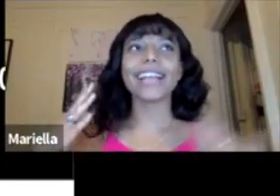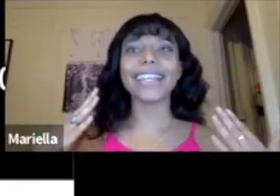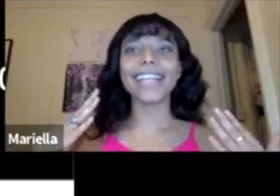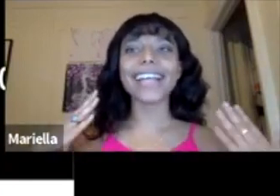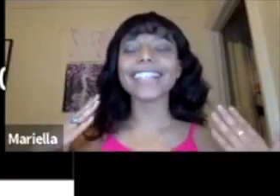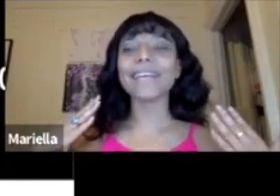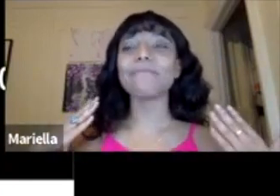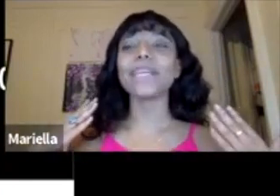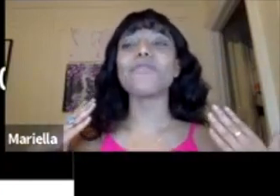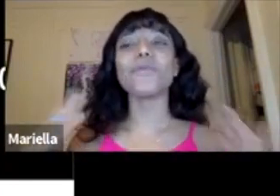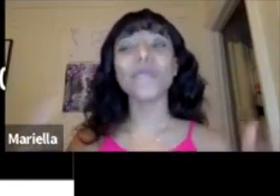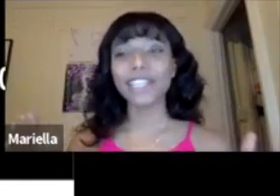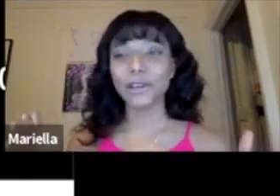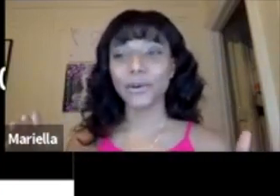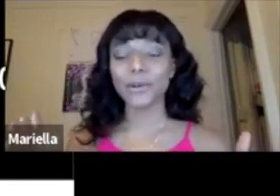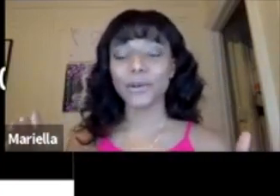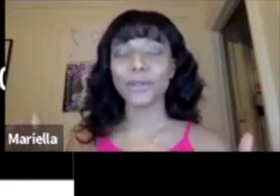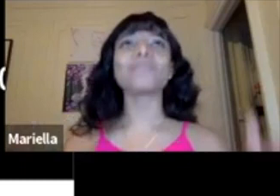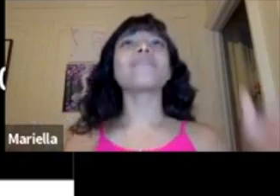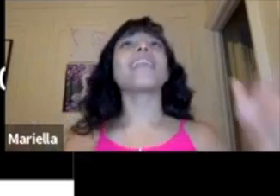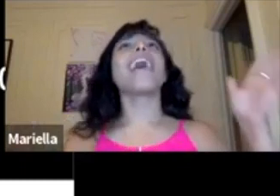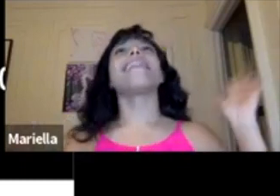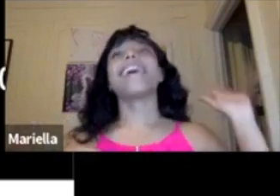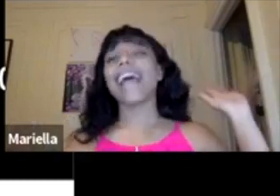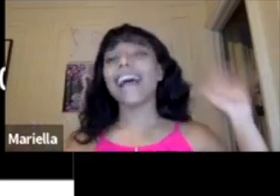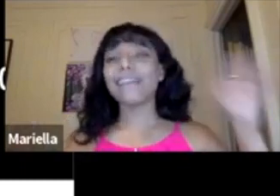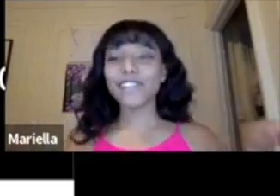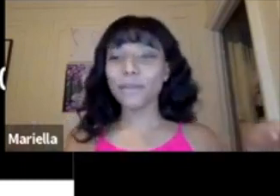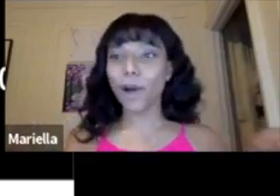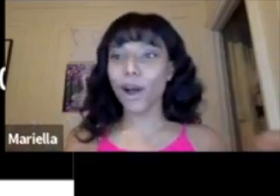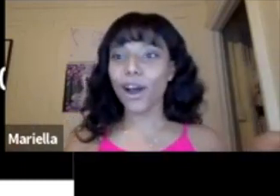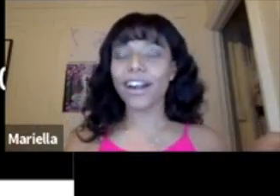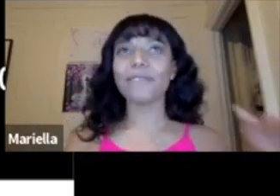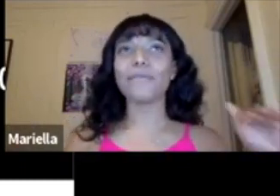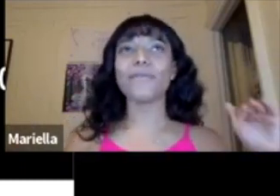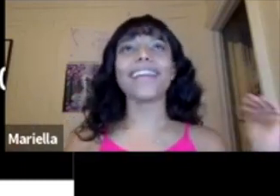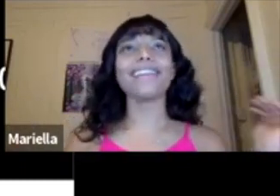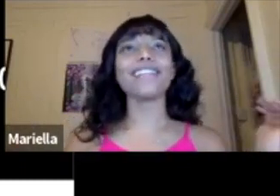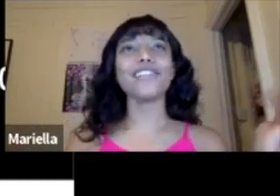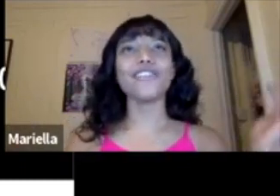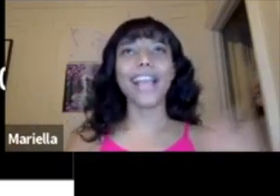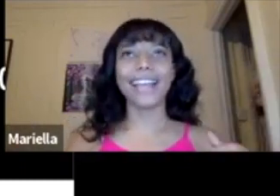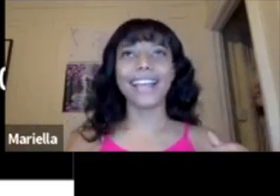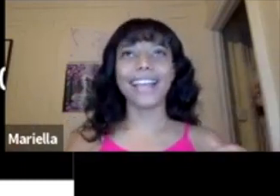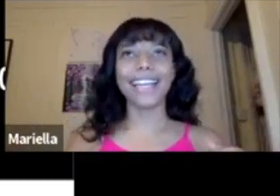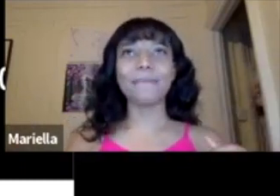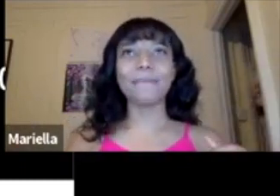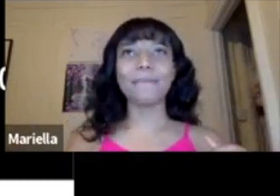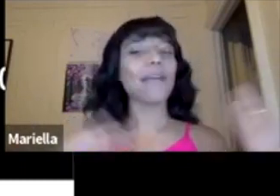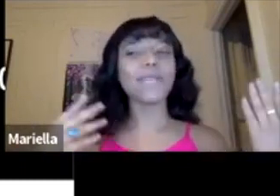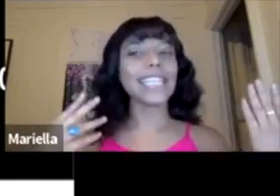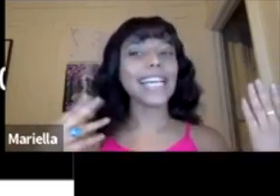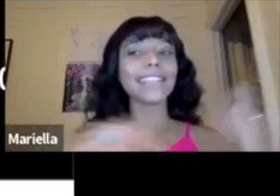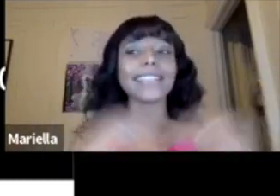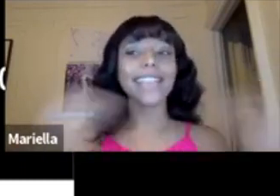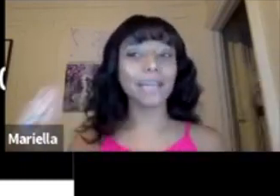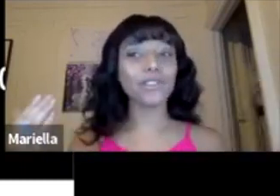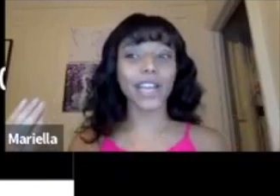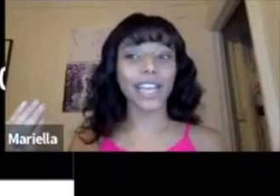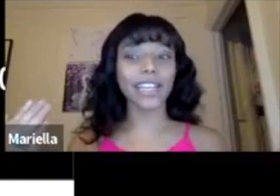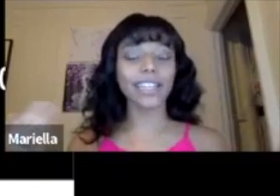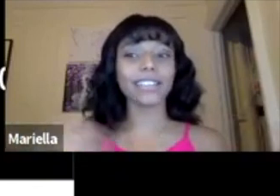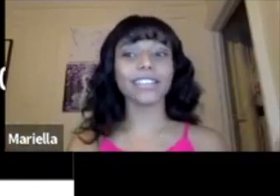and Catarina ends up being really cool. And then after the bar, we get on the train, and we take the